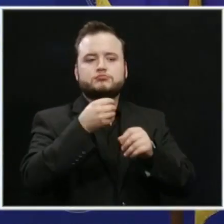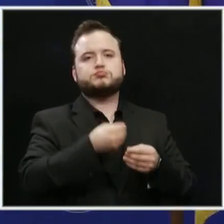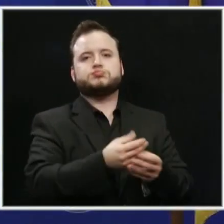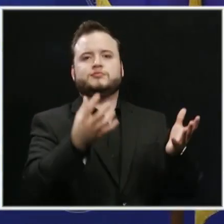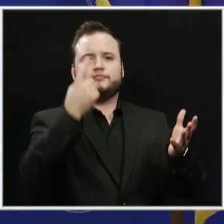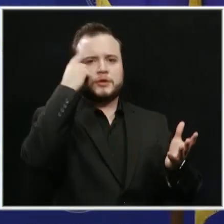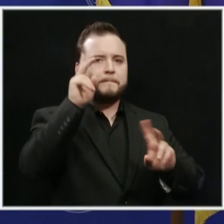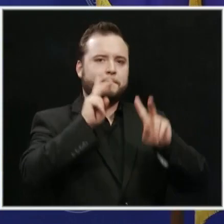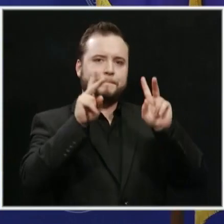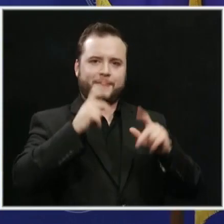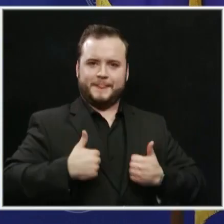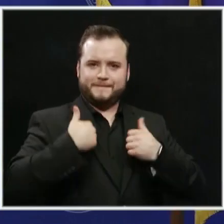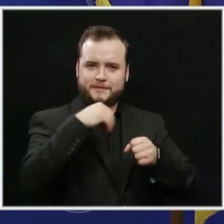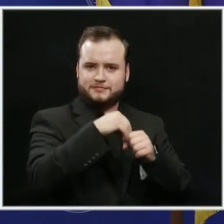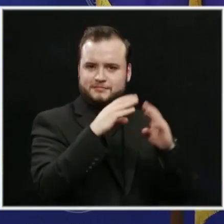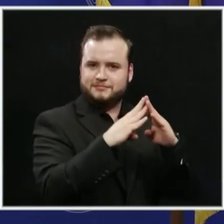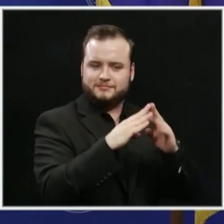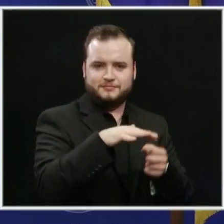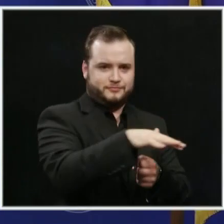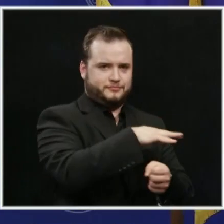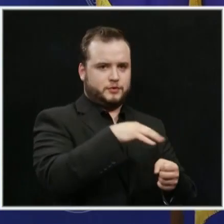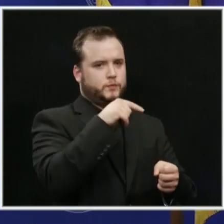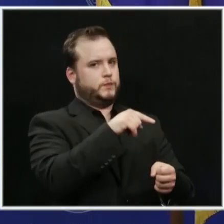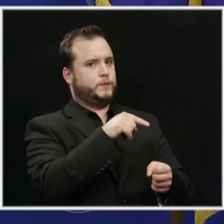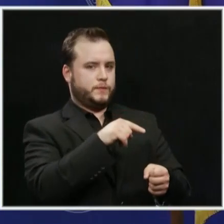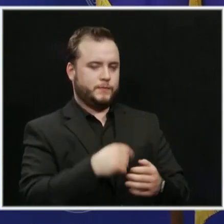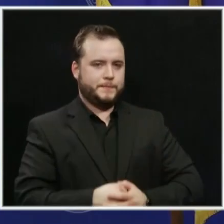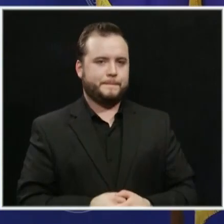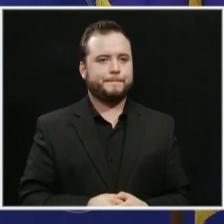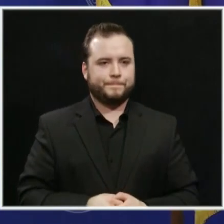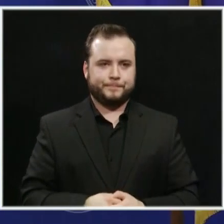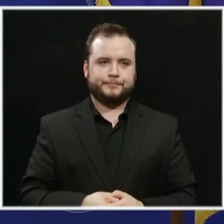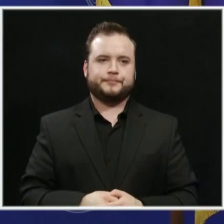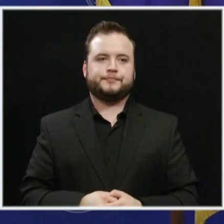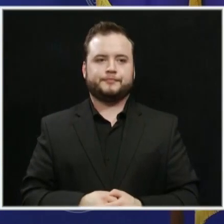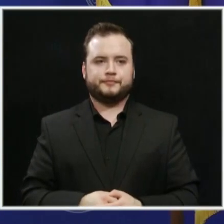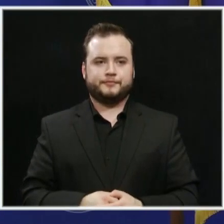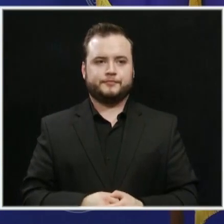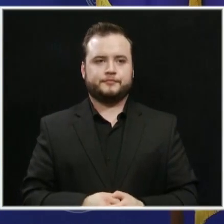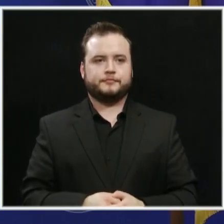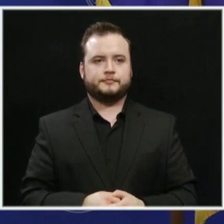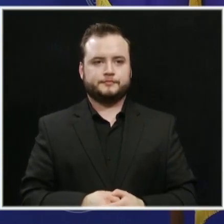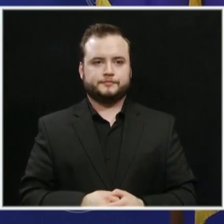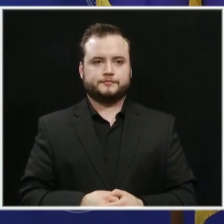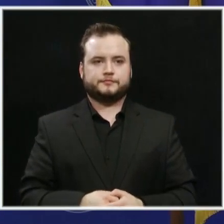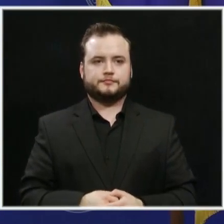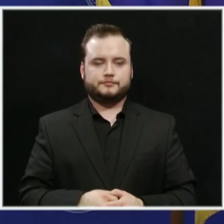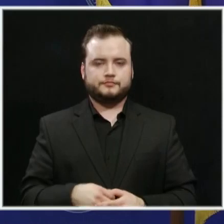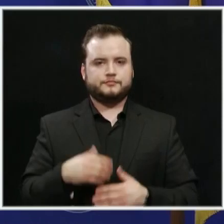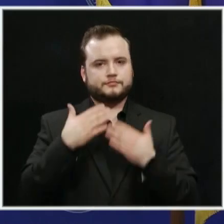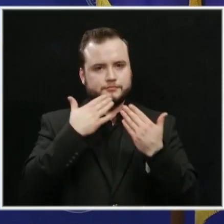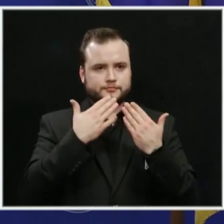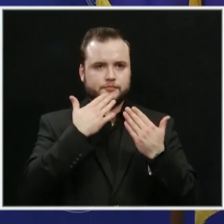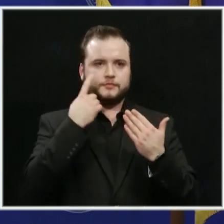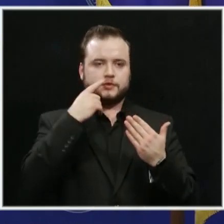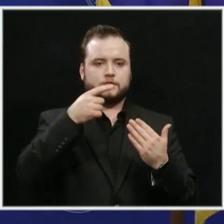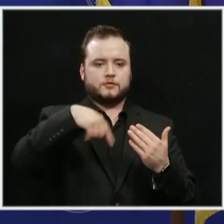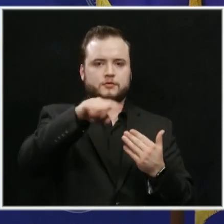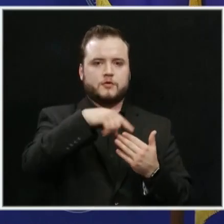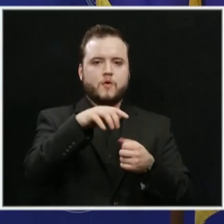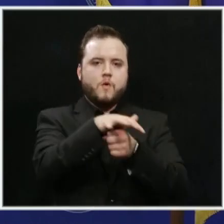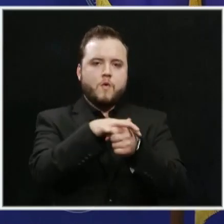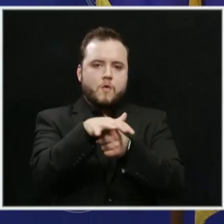a community response. We're very grateful for our local public health partners and the healthcare system down there that's very well on top of